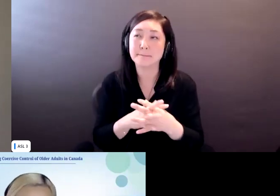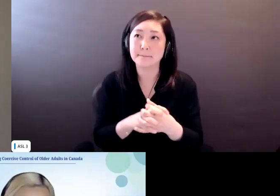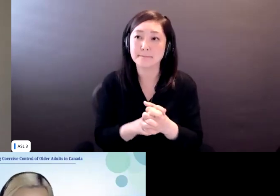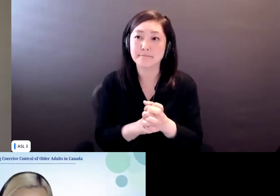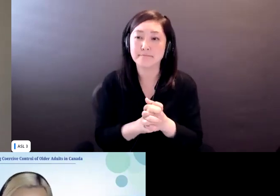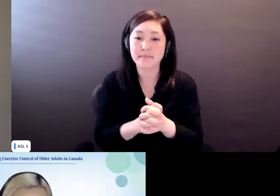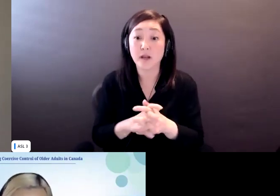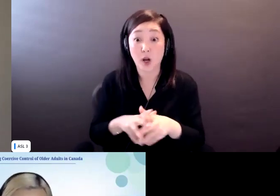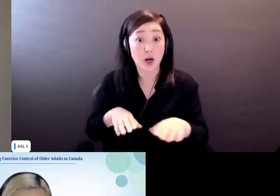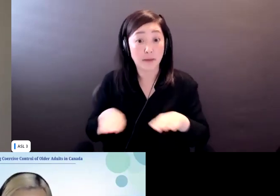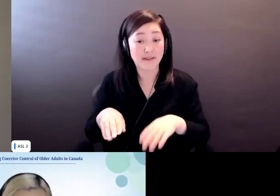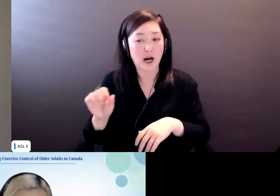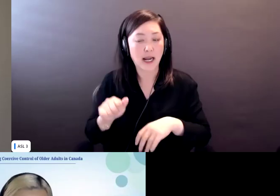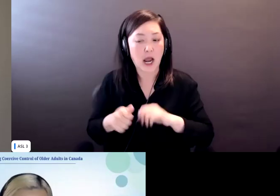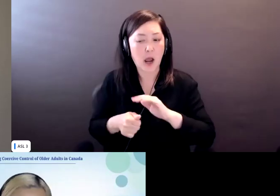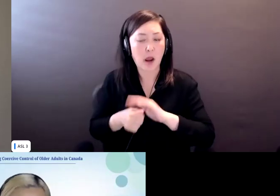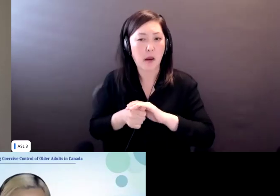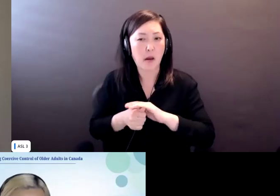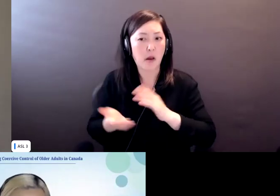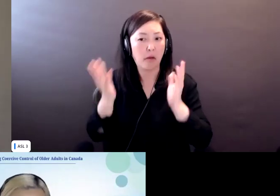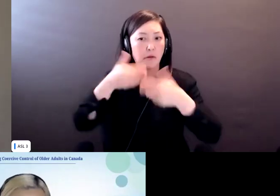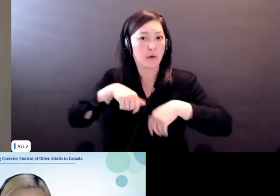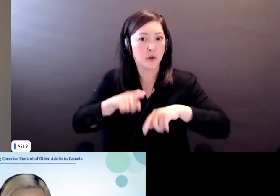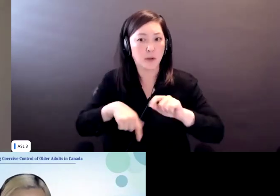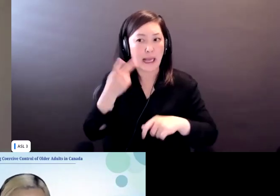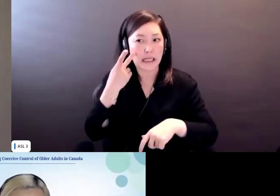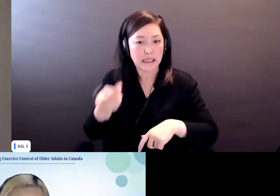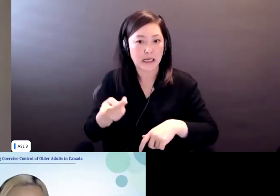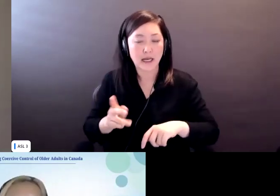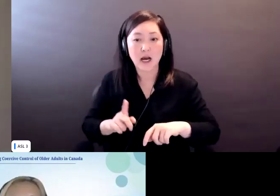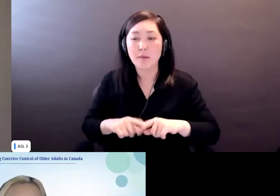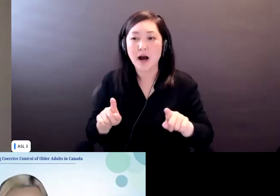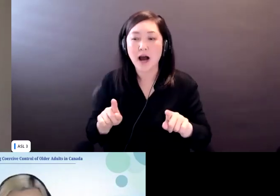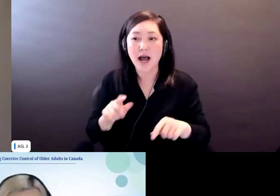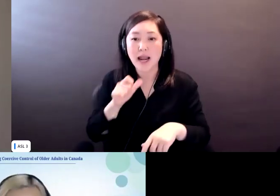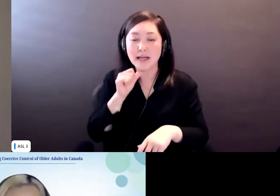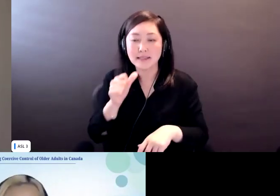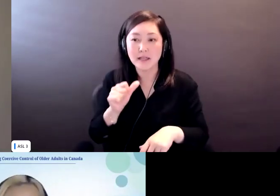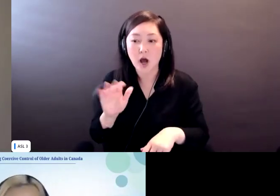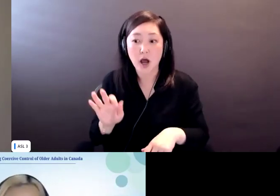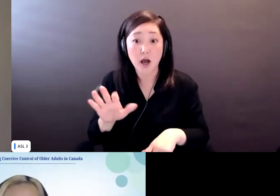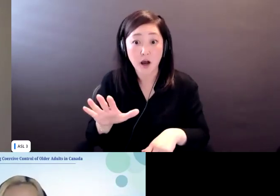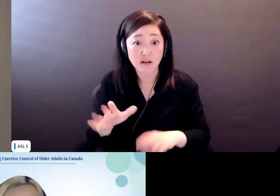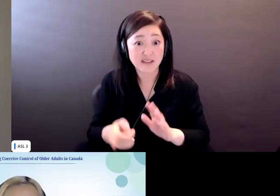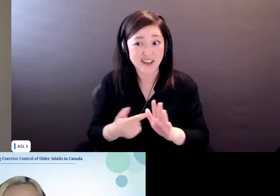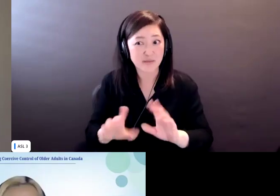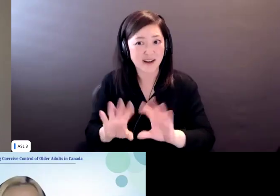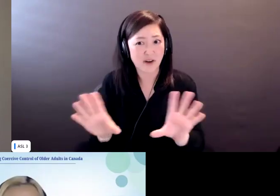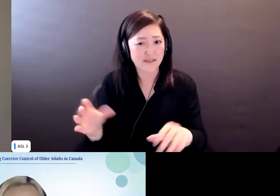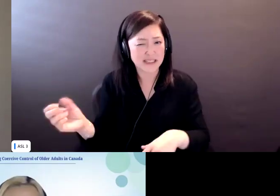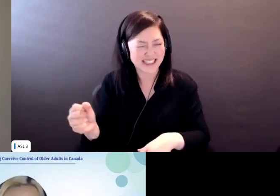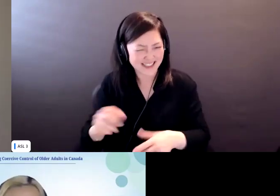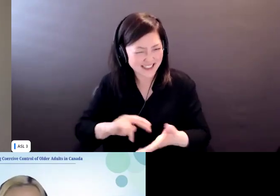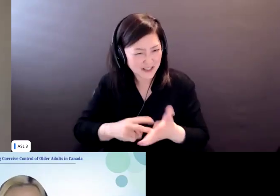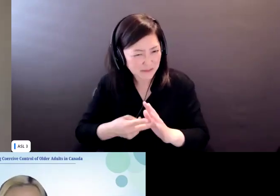to be covert and secretive, but they're not subtle, if that distinction makes sense. So